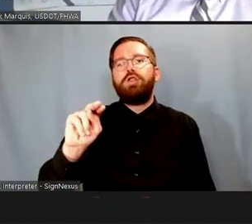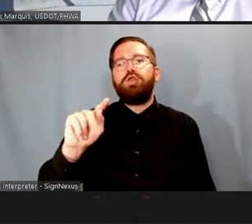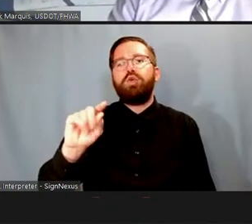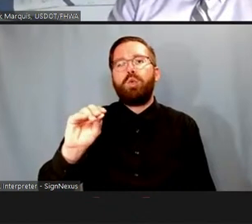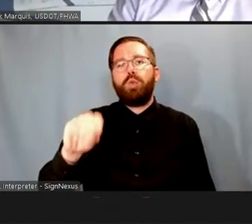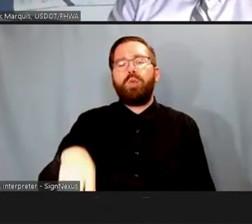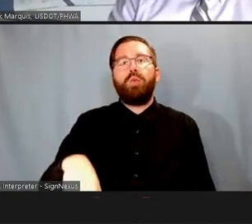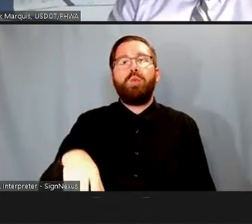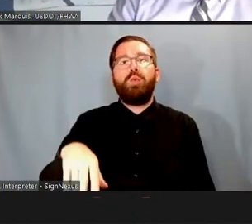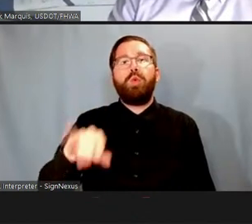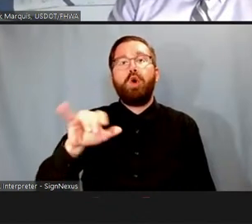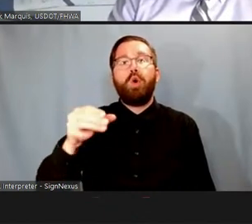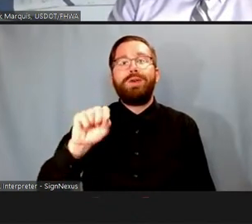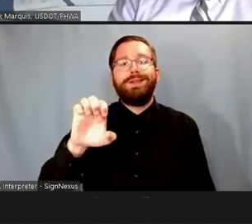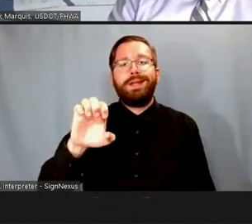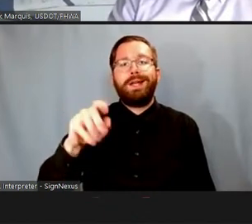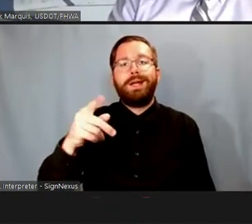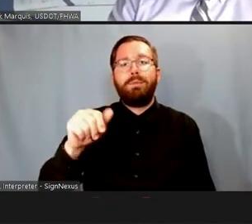jose paulino